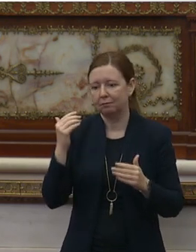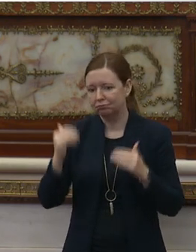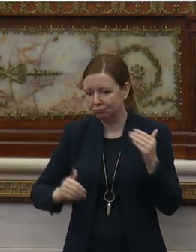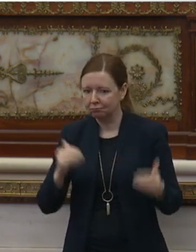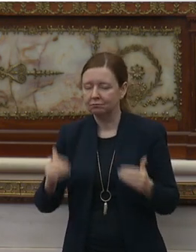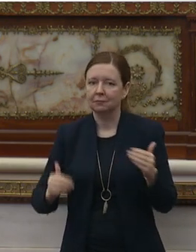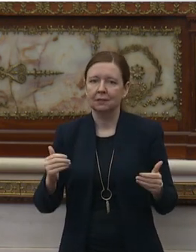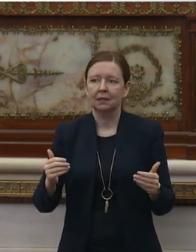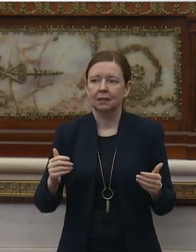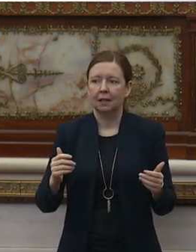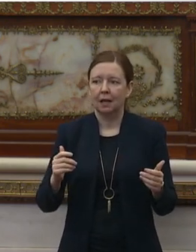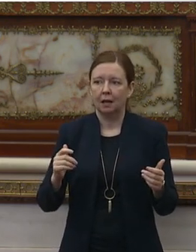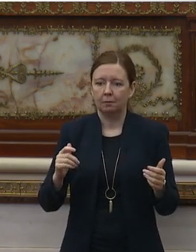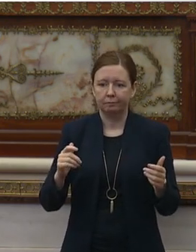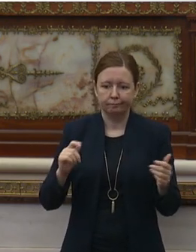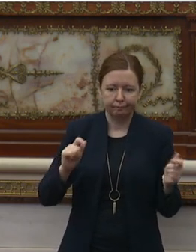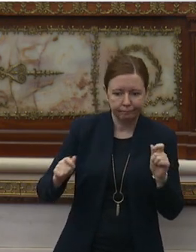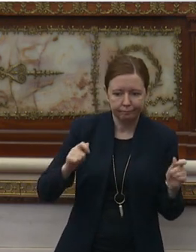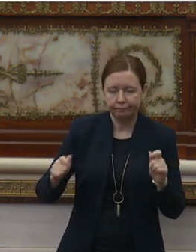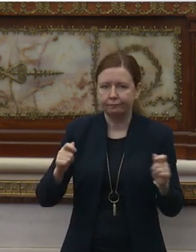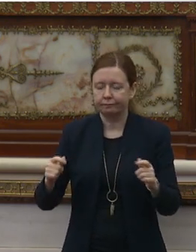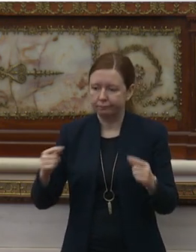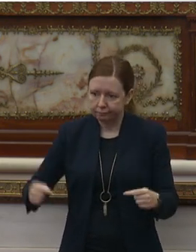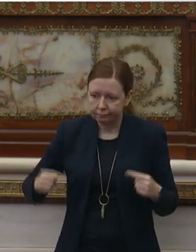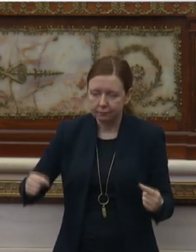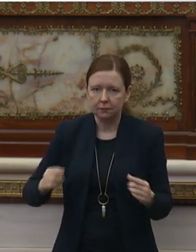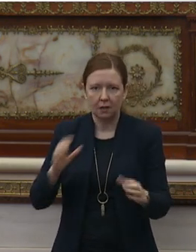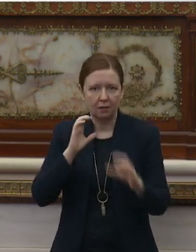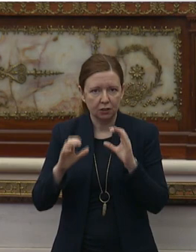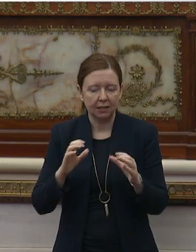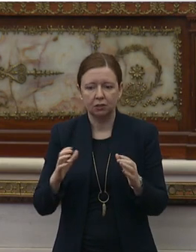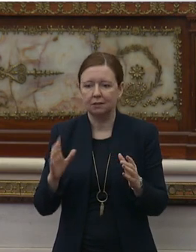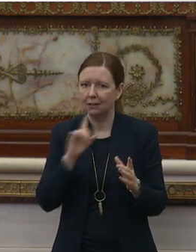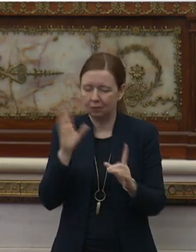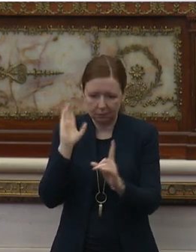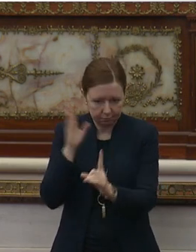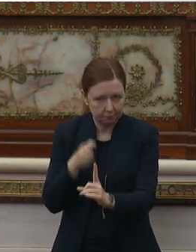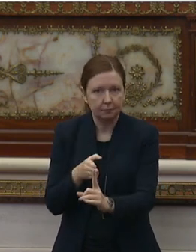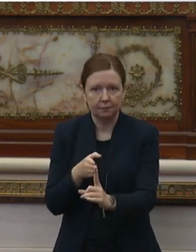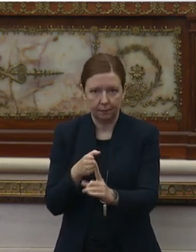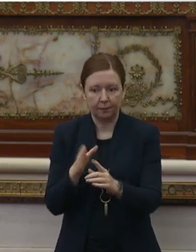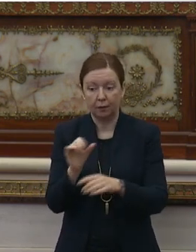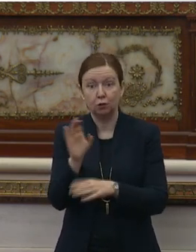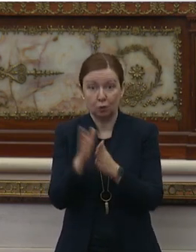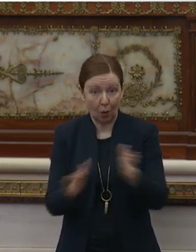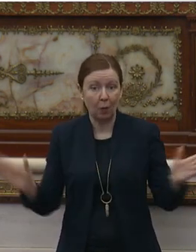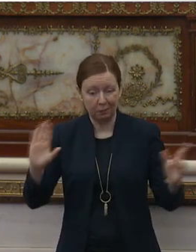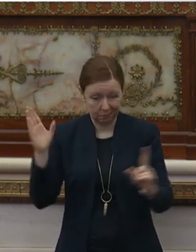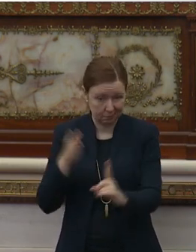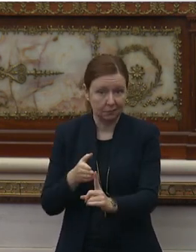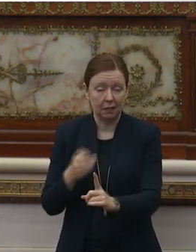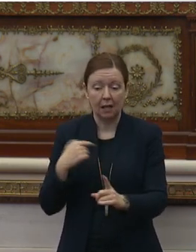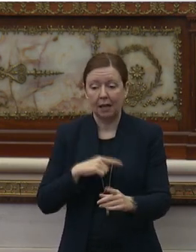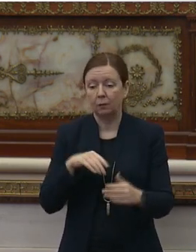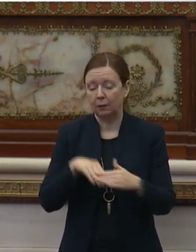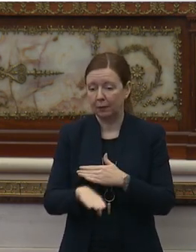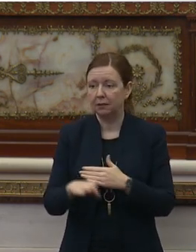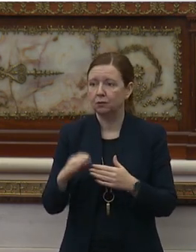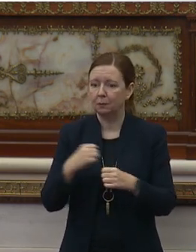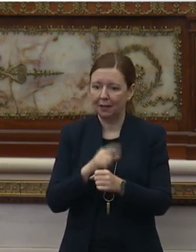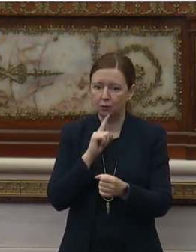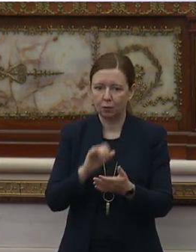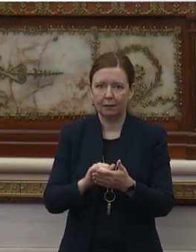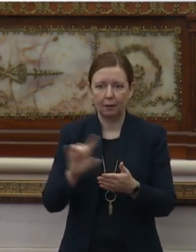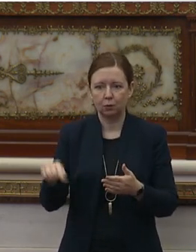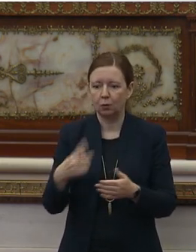you know, grinding, grueling conversations and, you know, narrowed the scope of it down. And we went into make sure